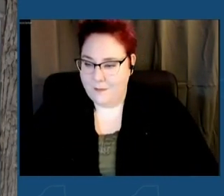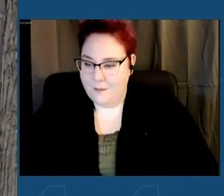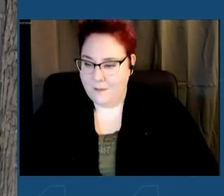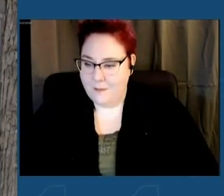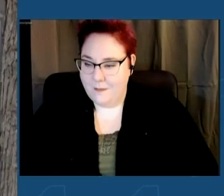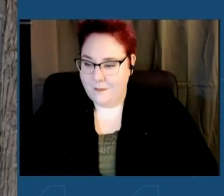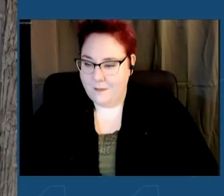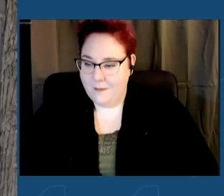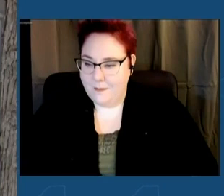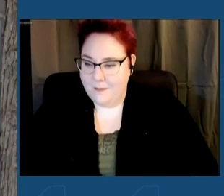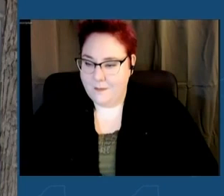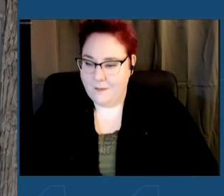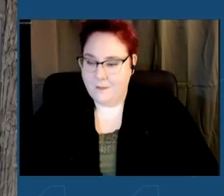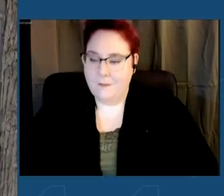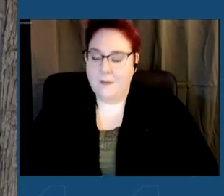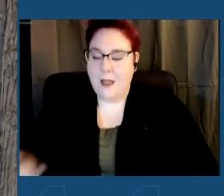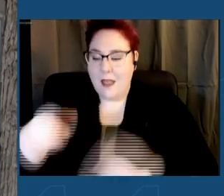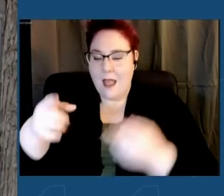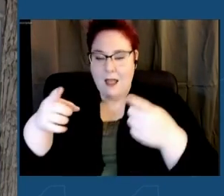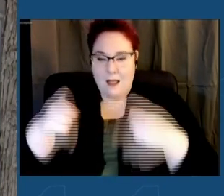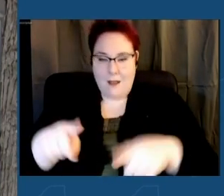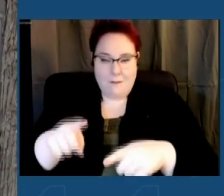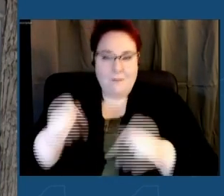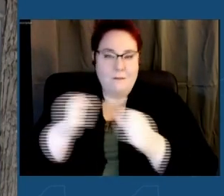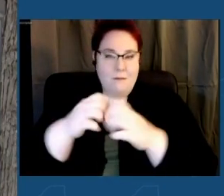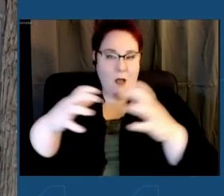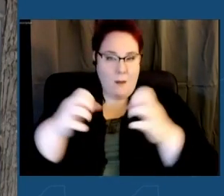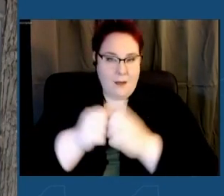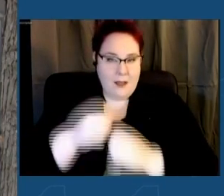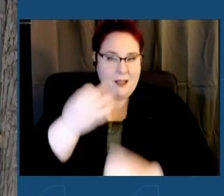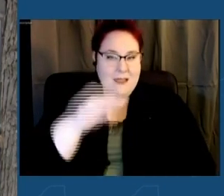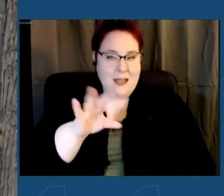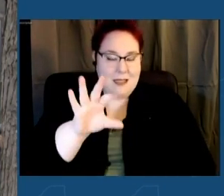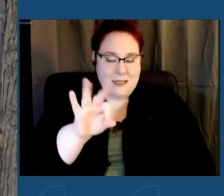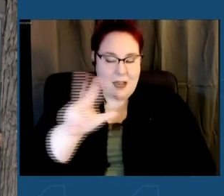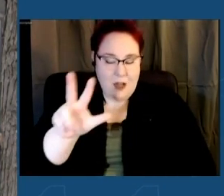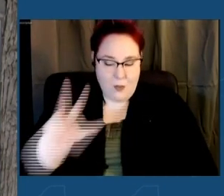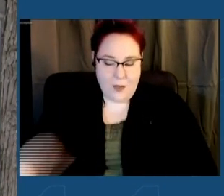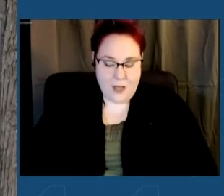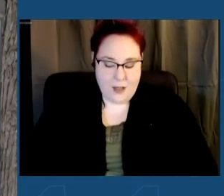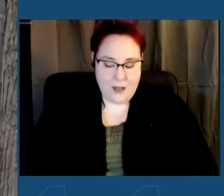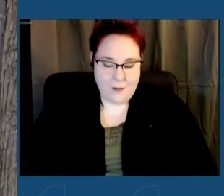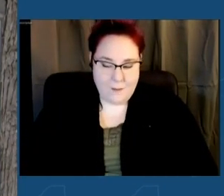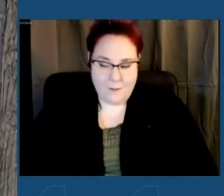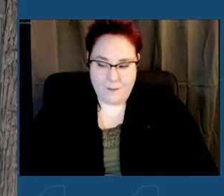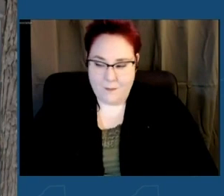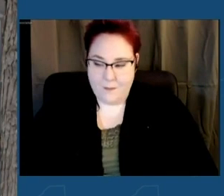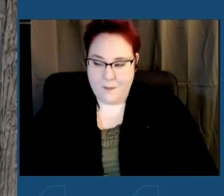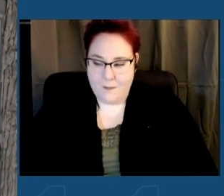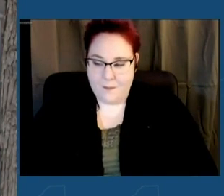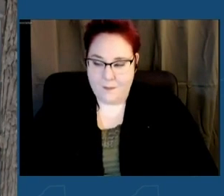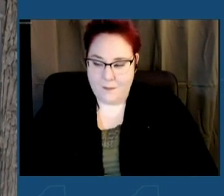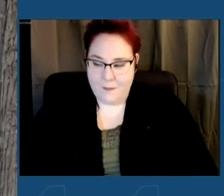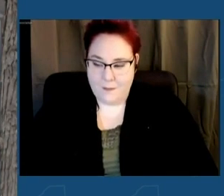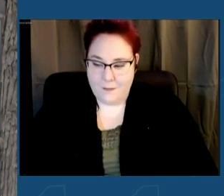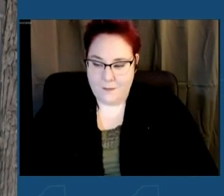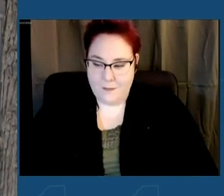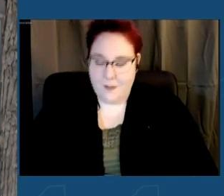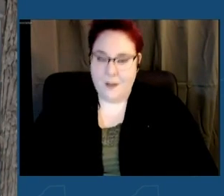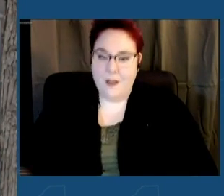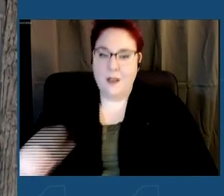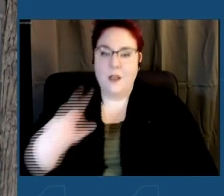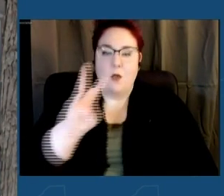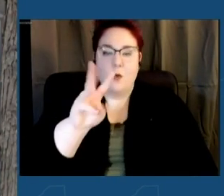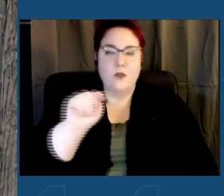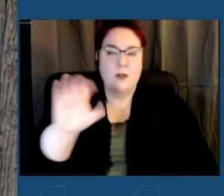At the time of the bombing in 1993, the Trade Center was an open complex. It was open